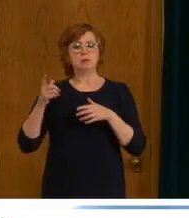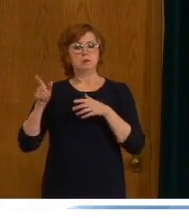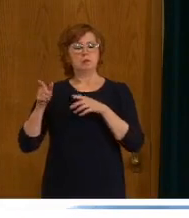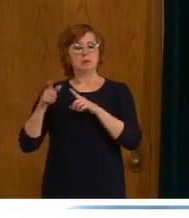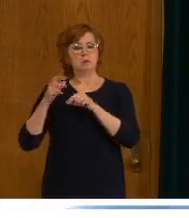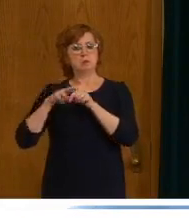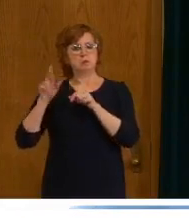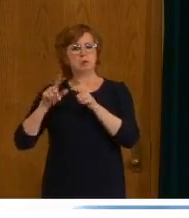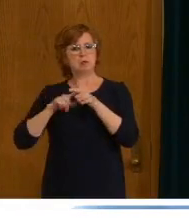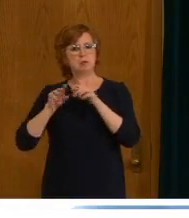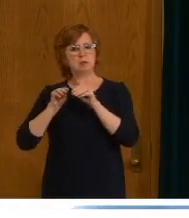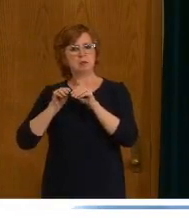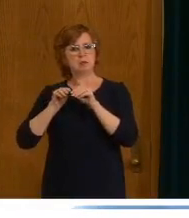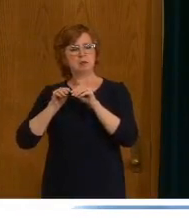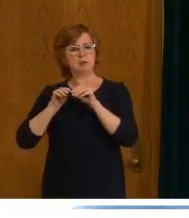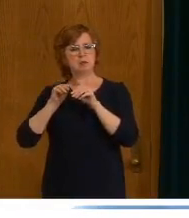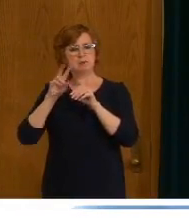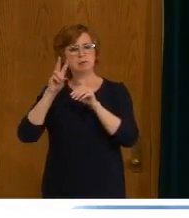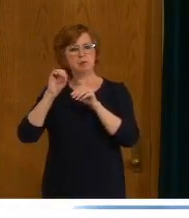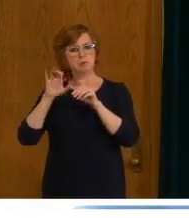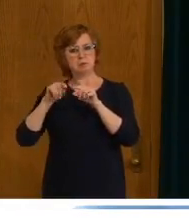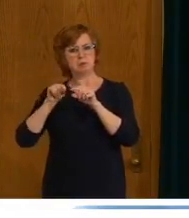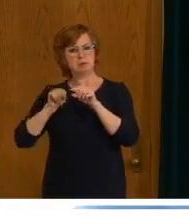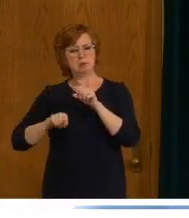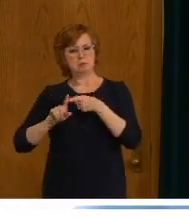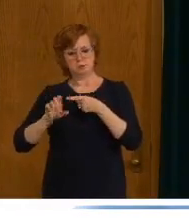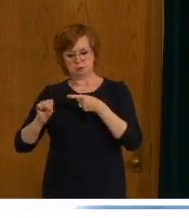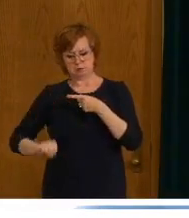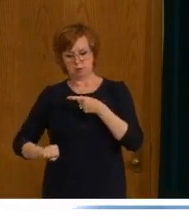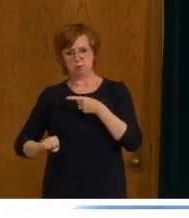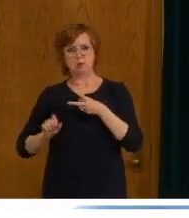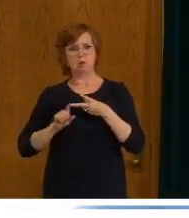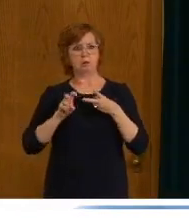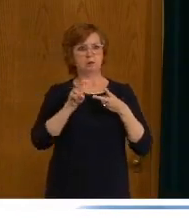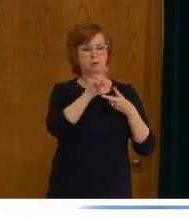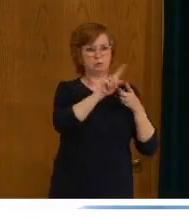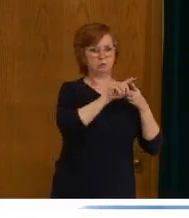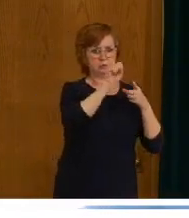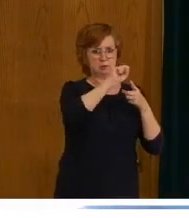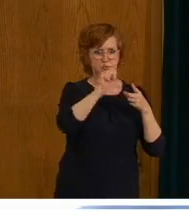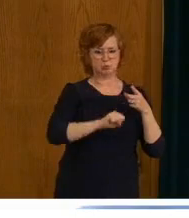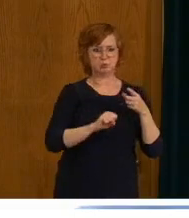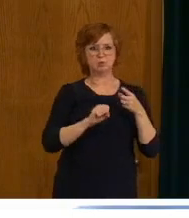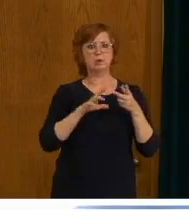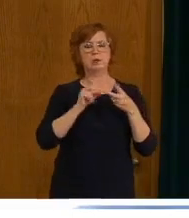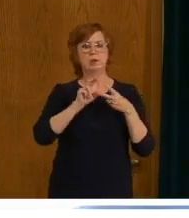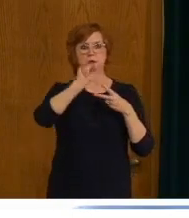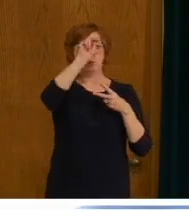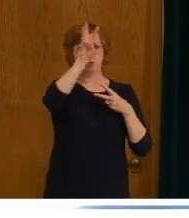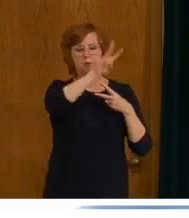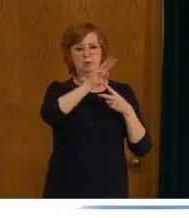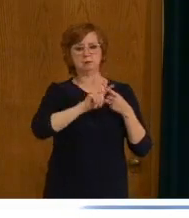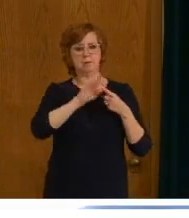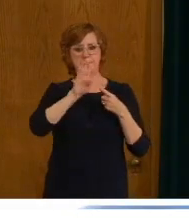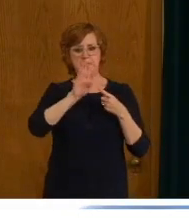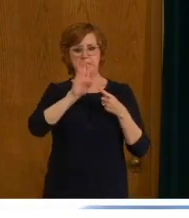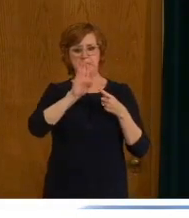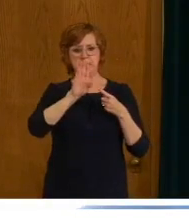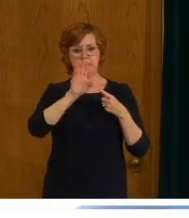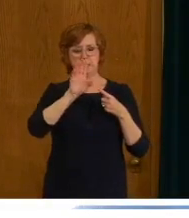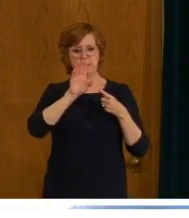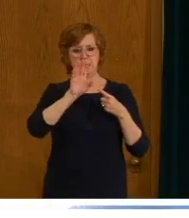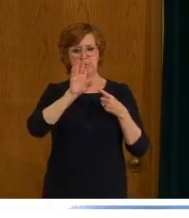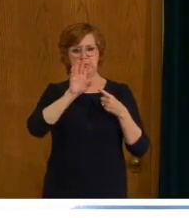Rural, Saskatoon, Northwest, and not just migration of the UK B117 variant, but